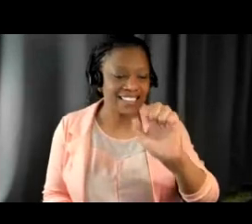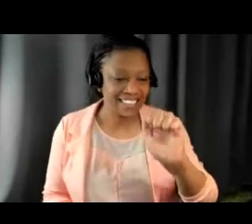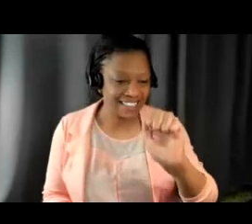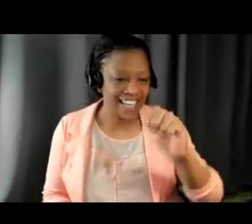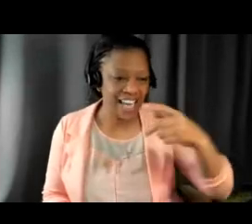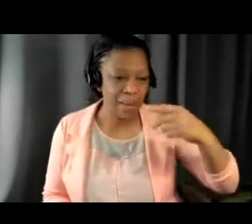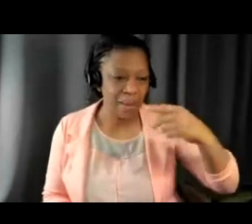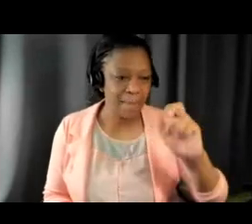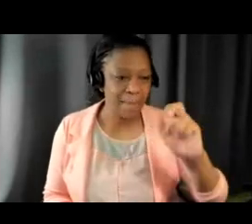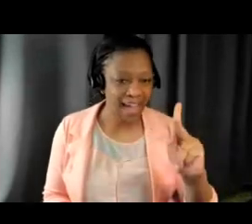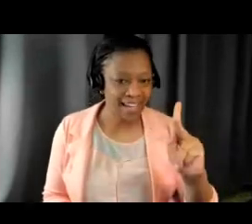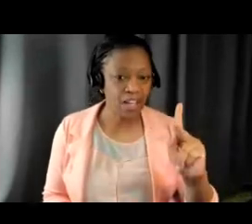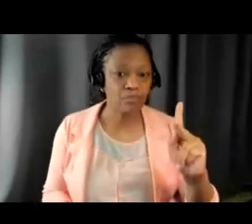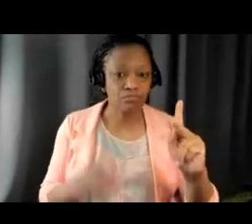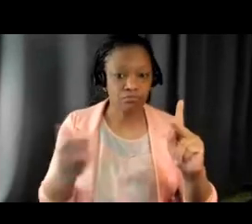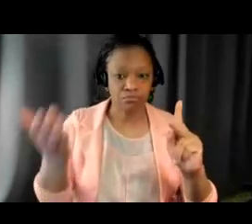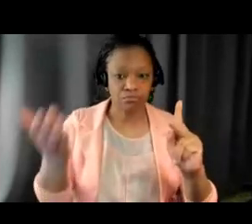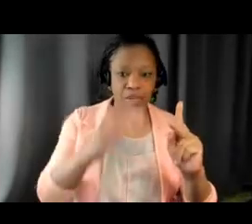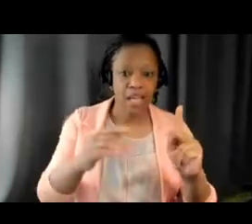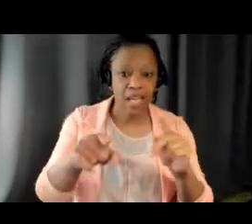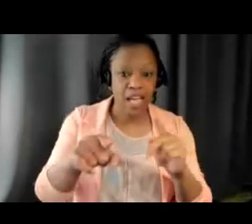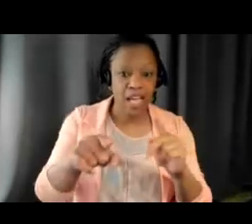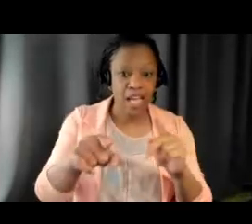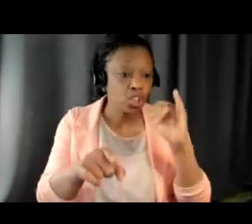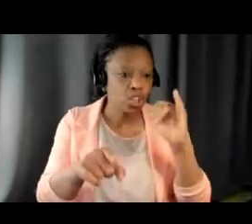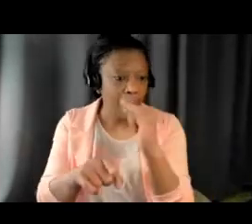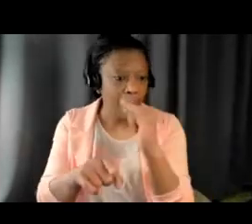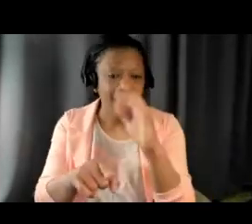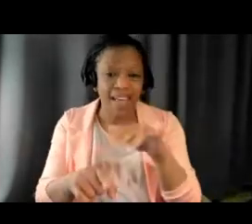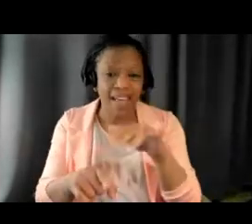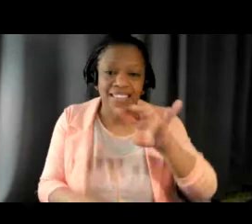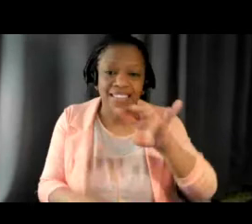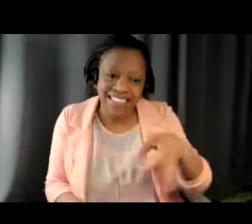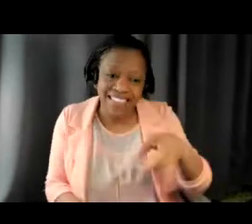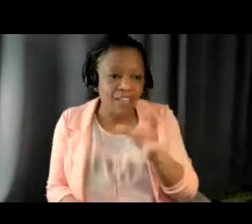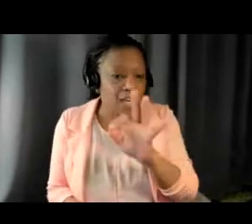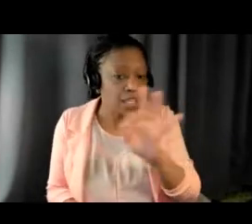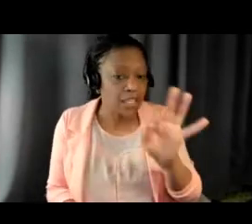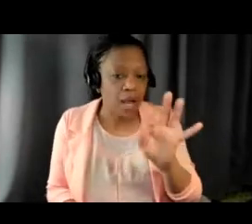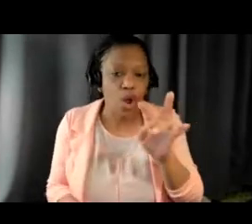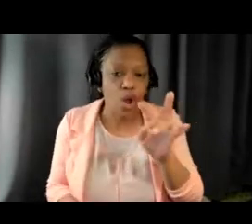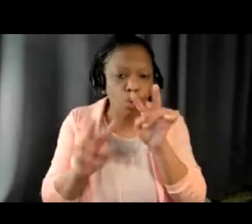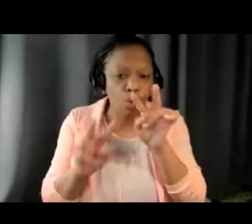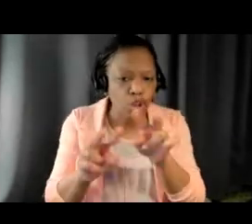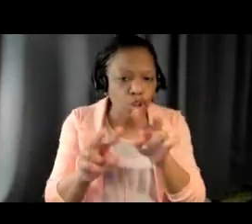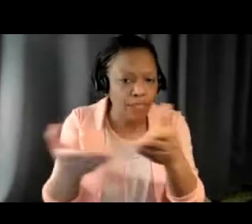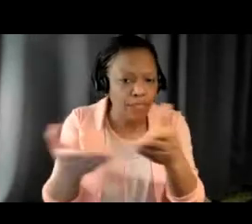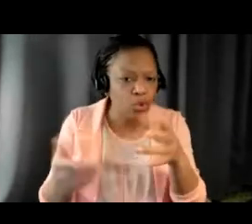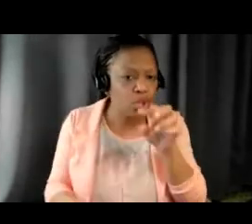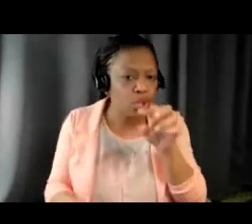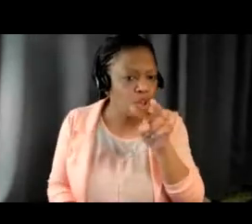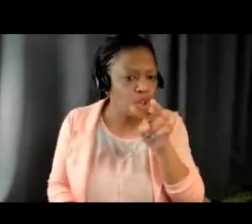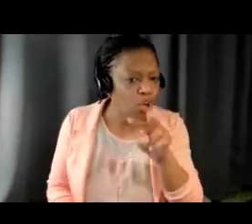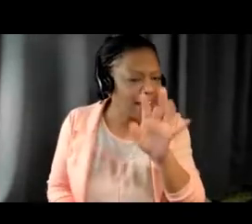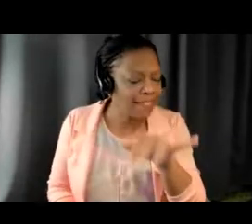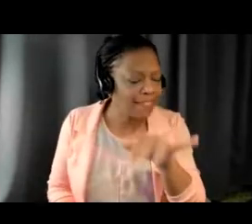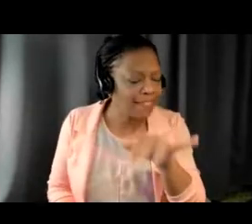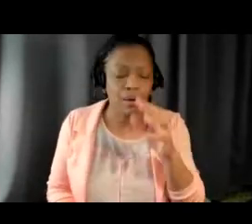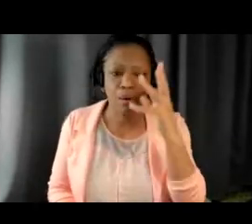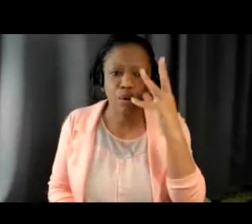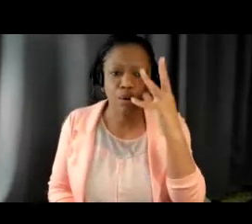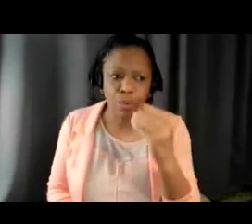It's supposed to be $7.99. Okay. $7.99. $7.99. Look at those. Look at these. Right. Those are